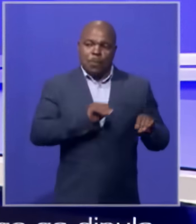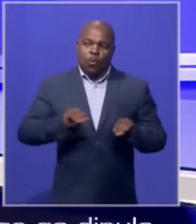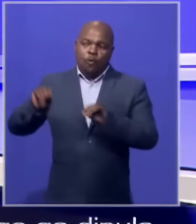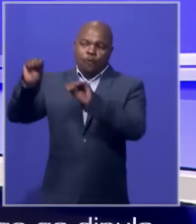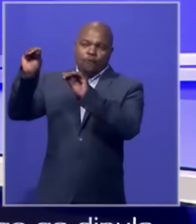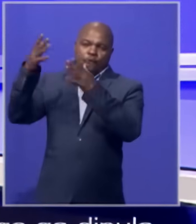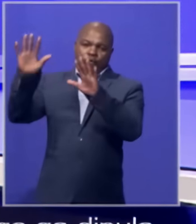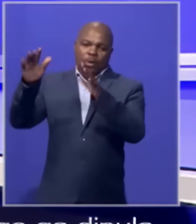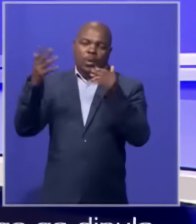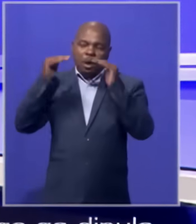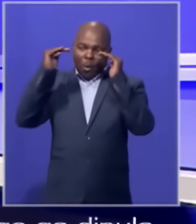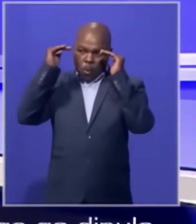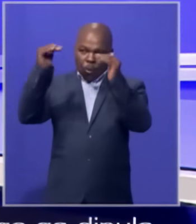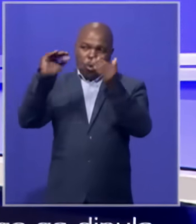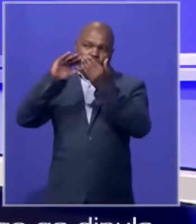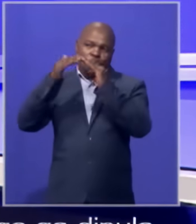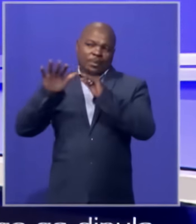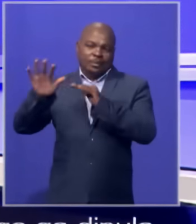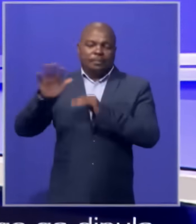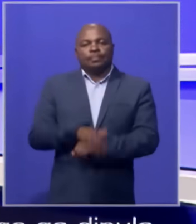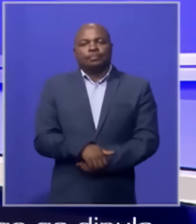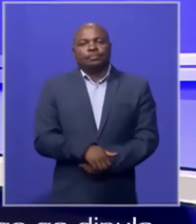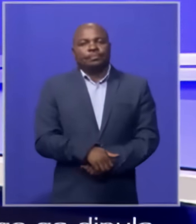a go ya holong ya setšhaba.